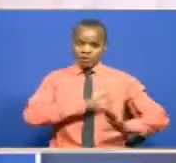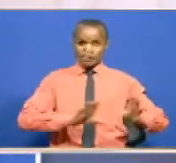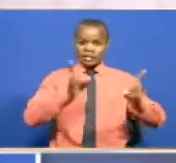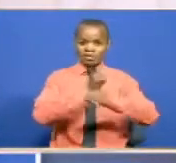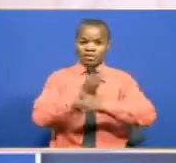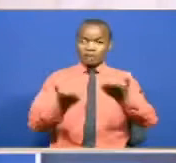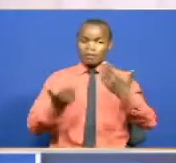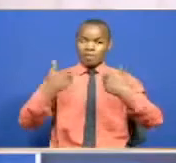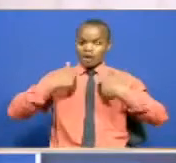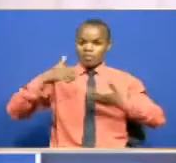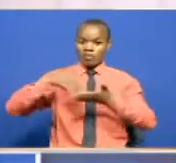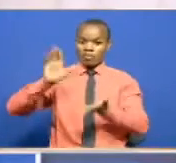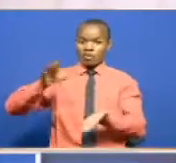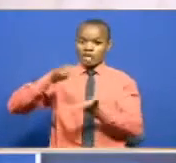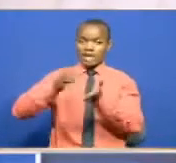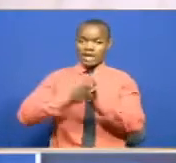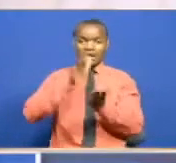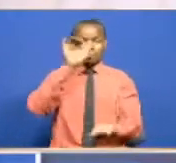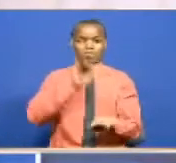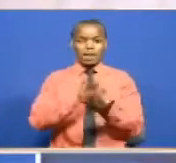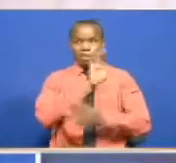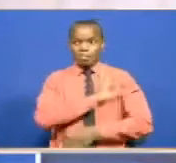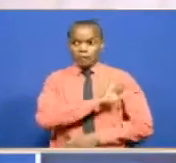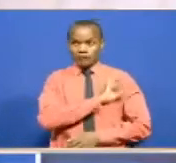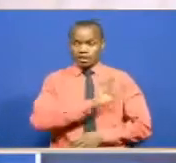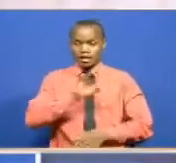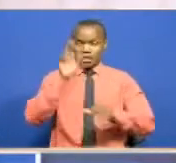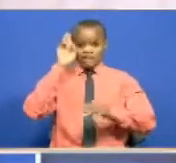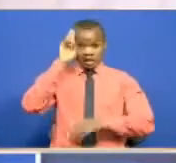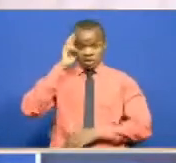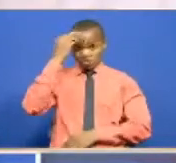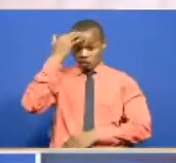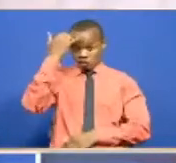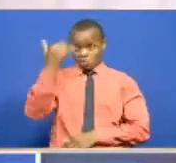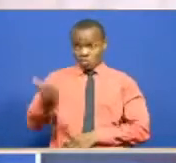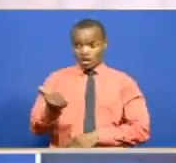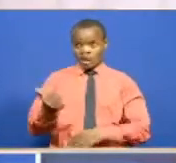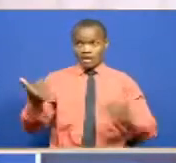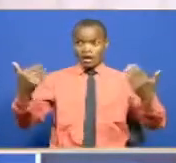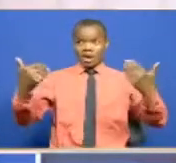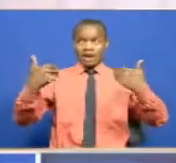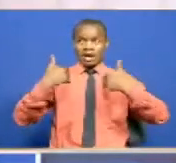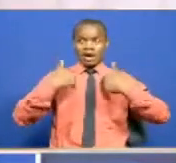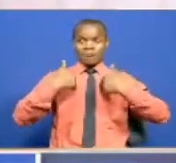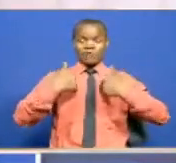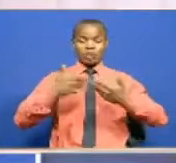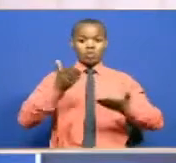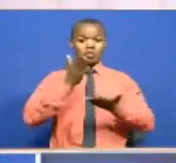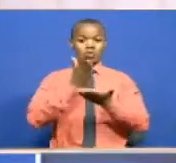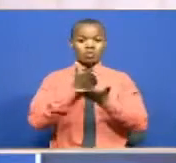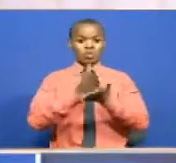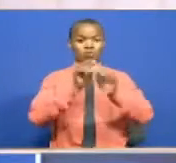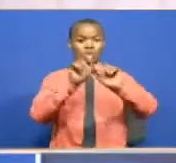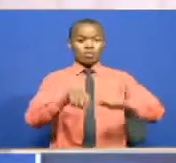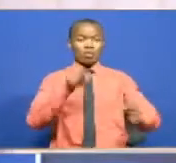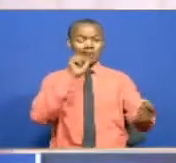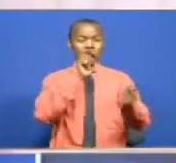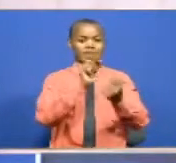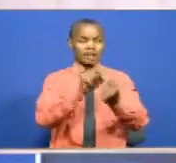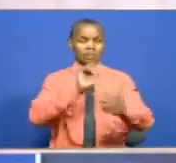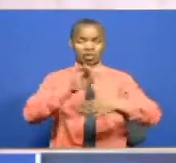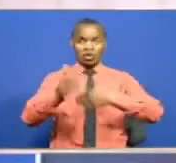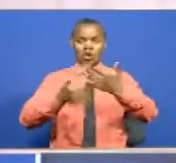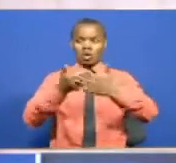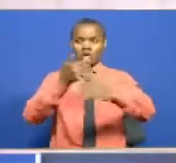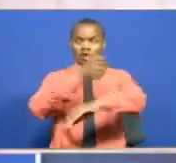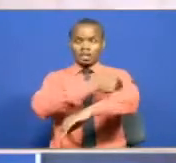side effects, less benefits. So the reason for the existence of the clinical research unit is that we will test novel drugs on our